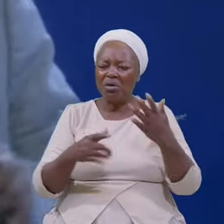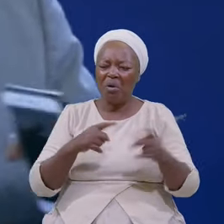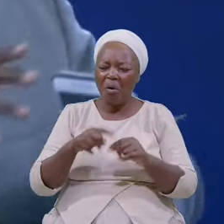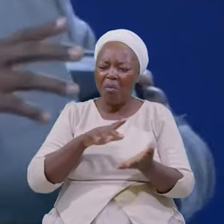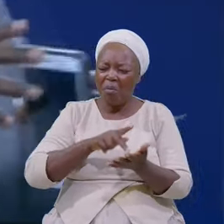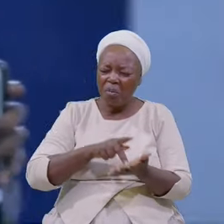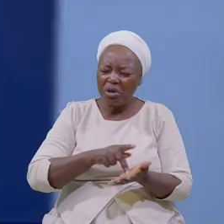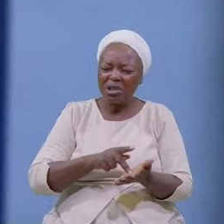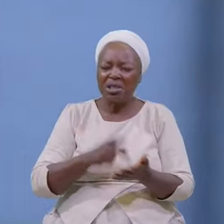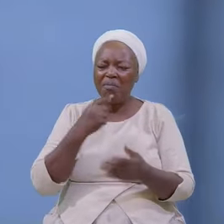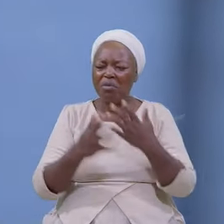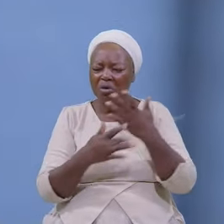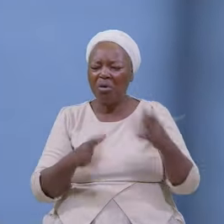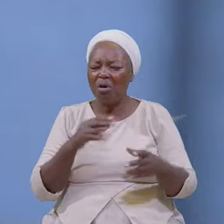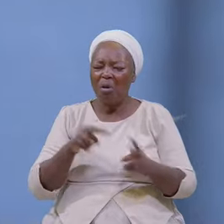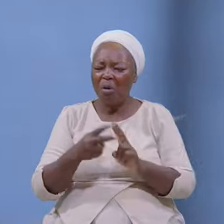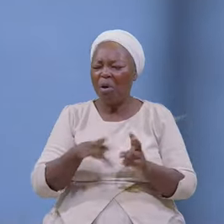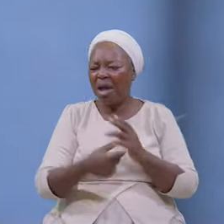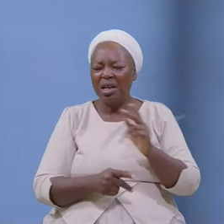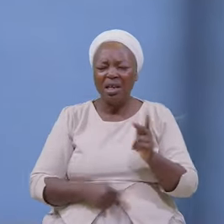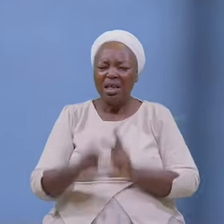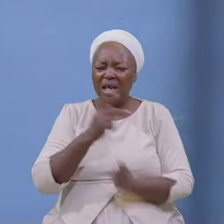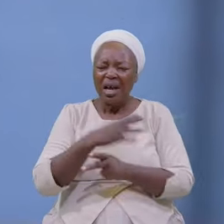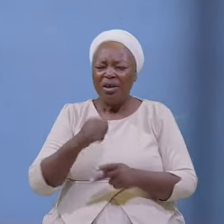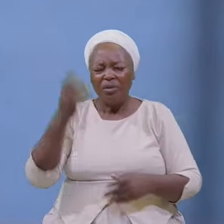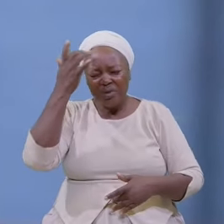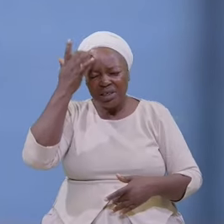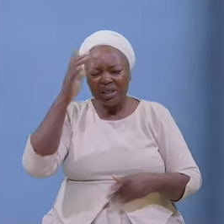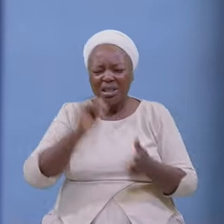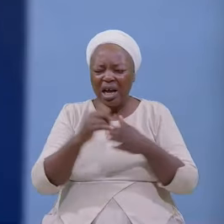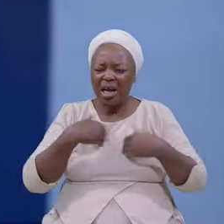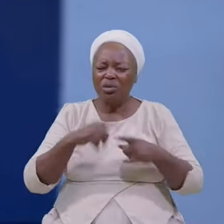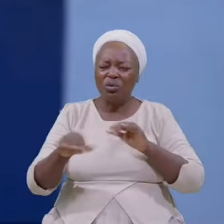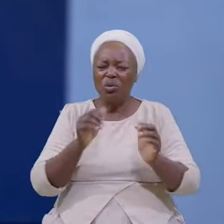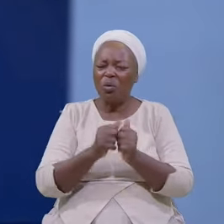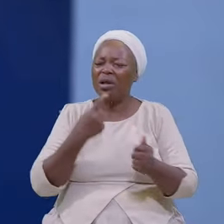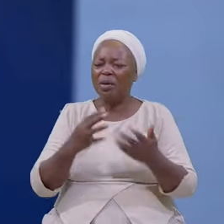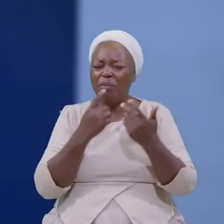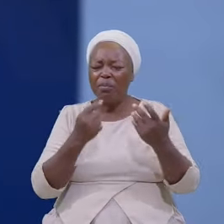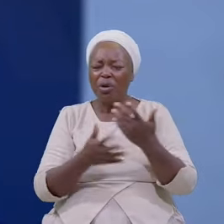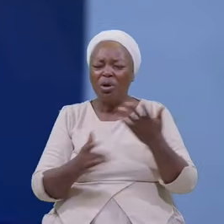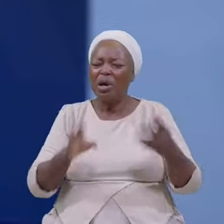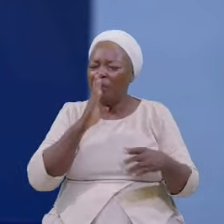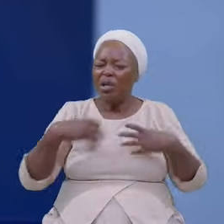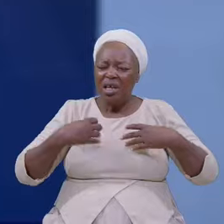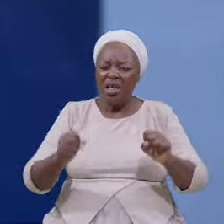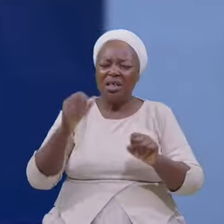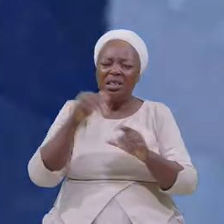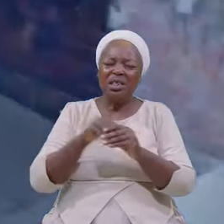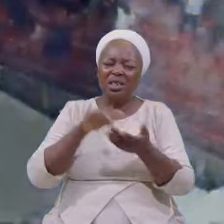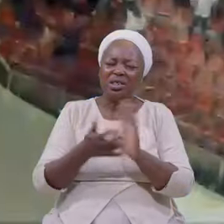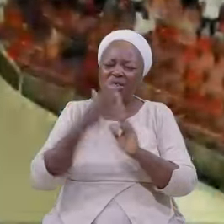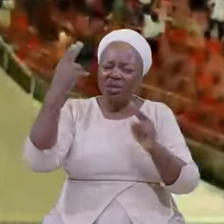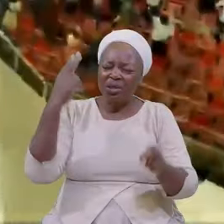or any kind of disease related to the blood, be healed in Jesus' name.